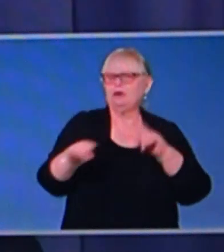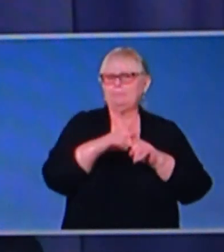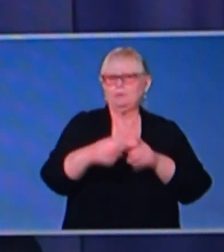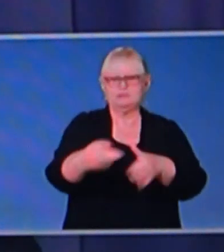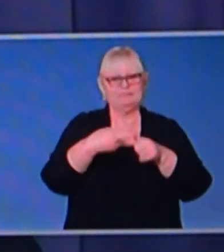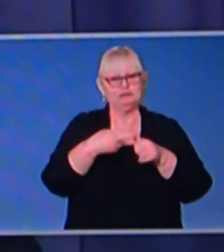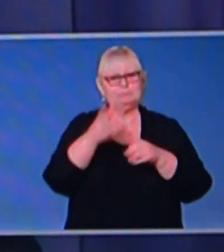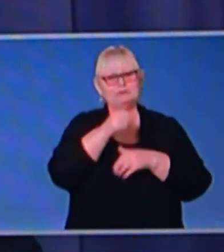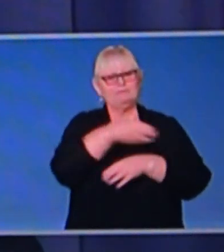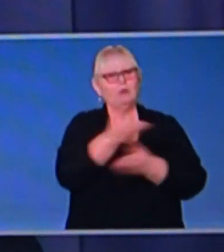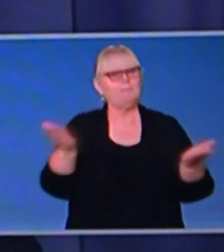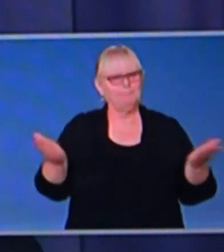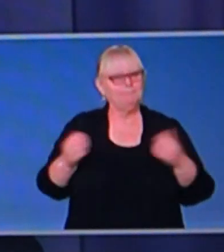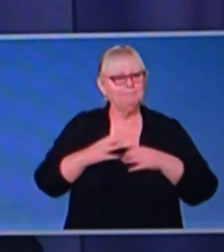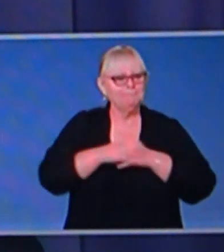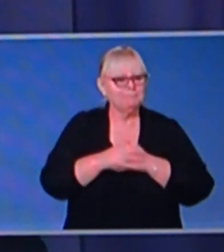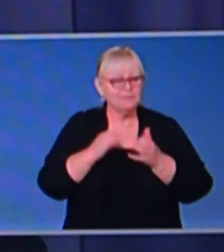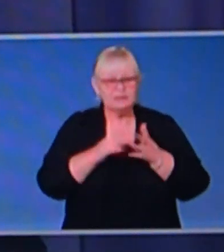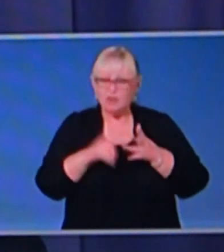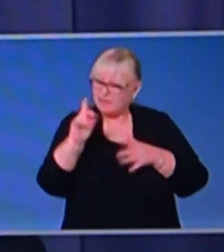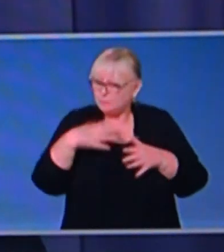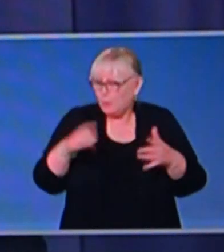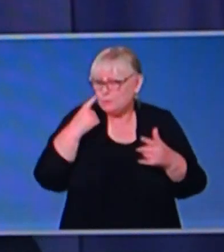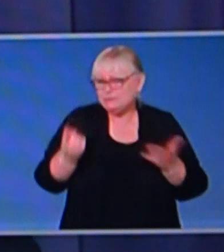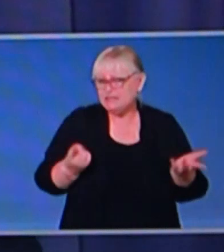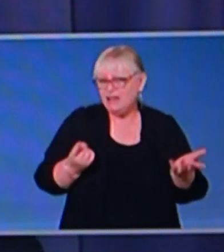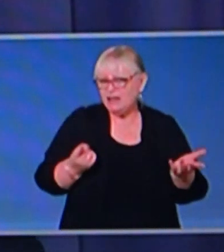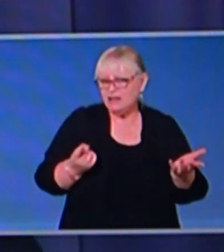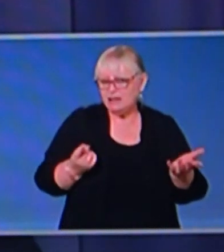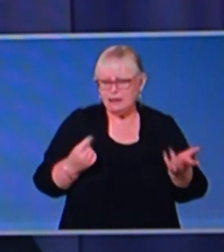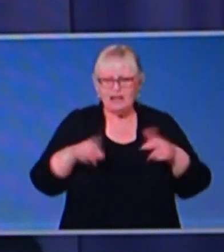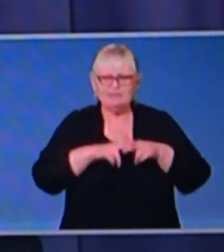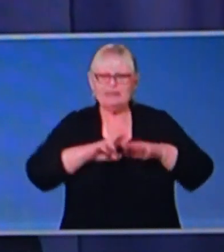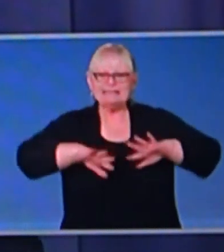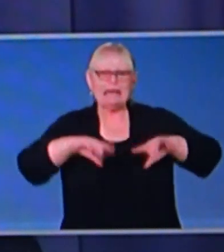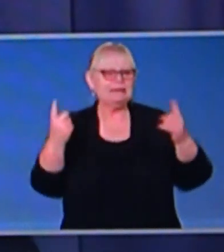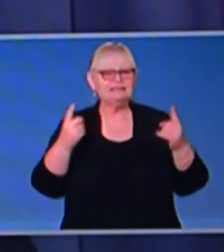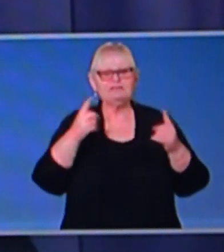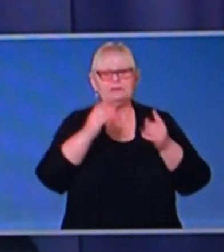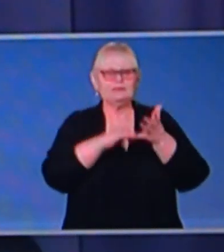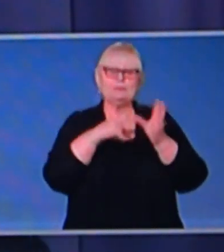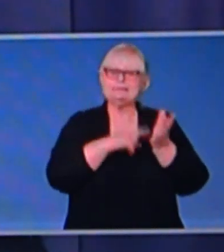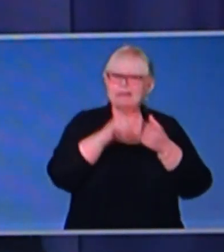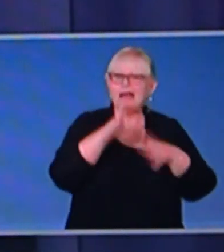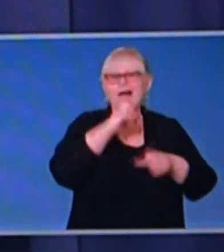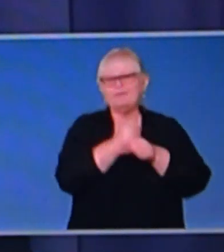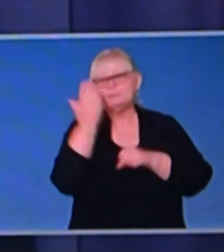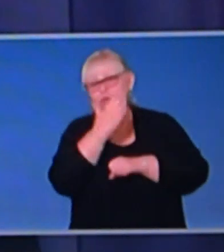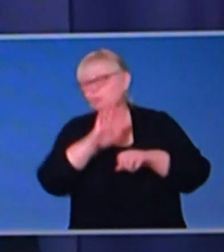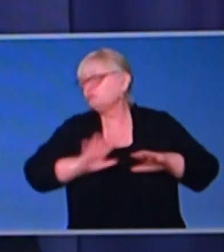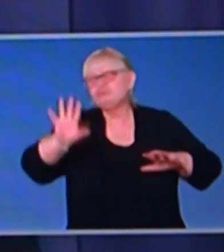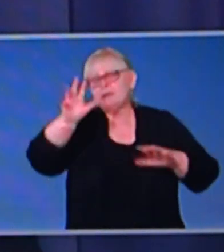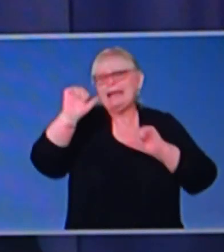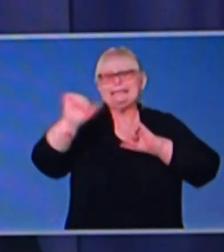and we'll continue to go down that path for those schools. And in terms of any different practices at state schools by states, well, I'm sure that will